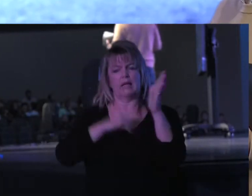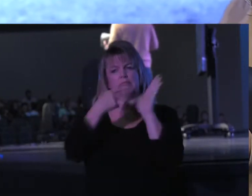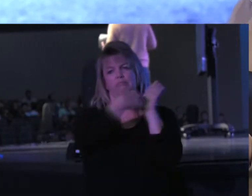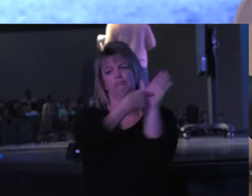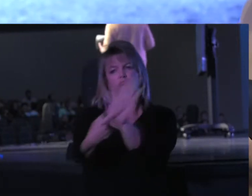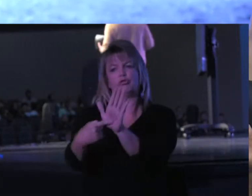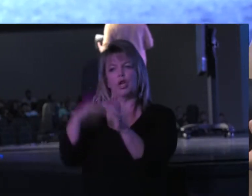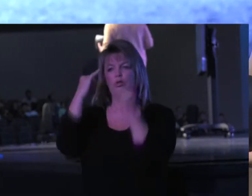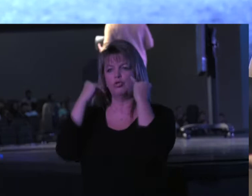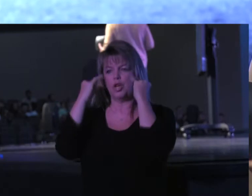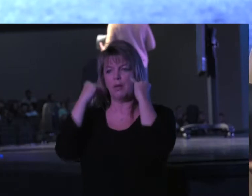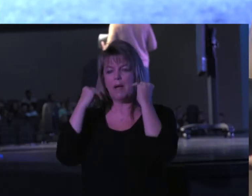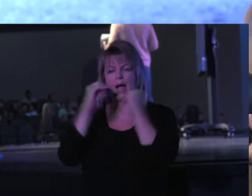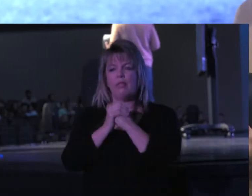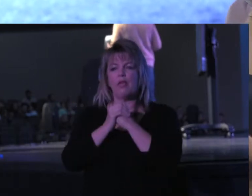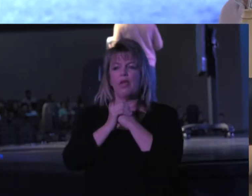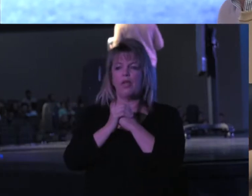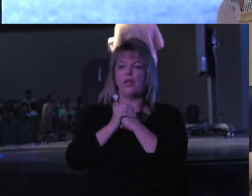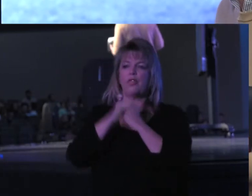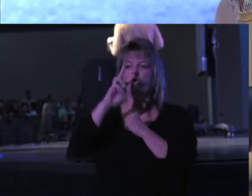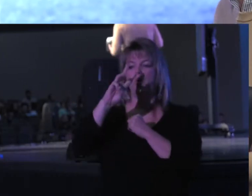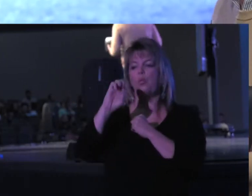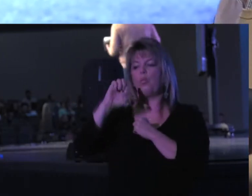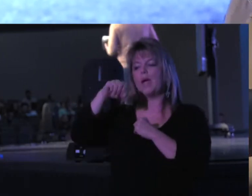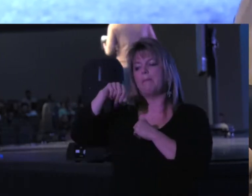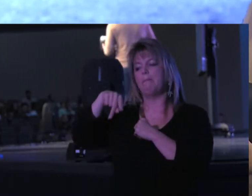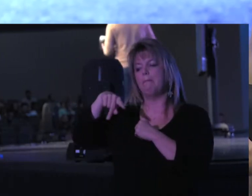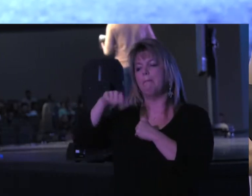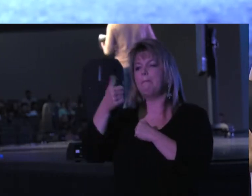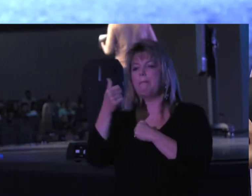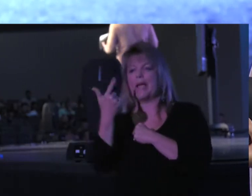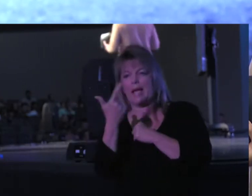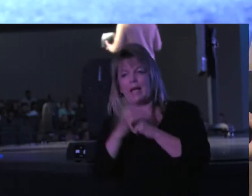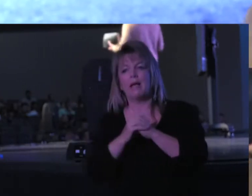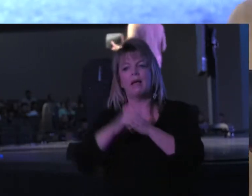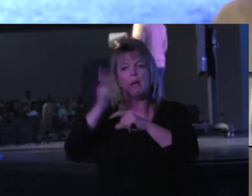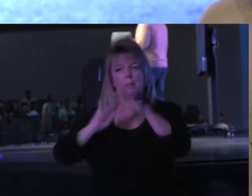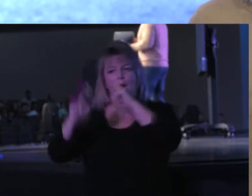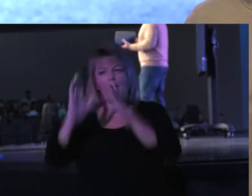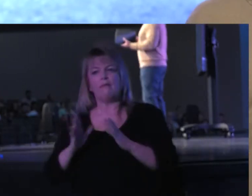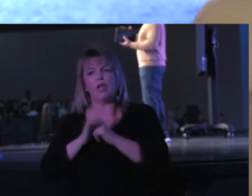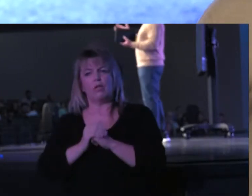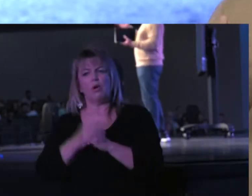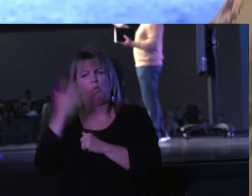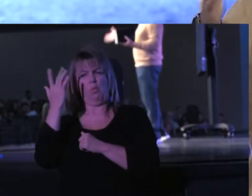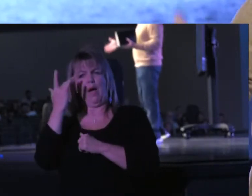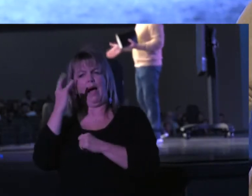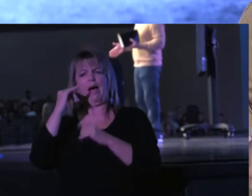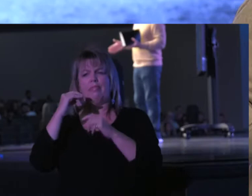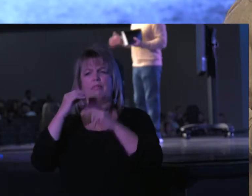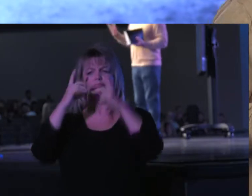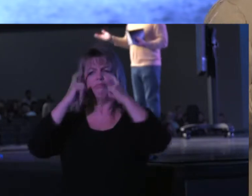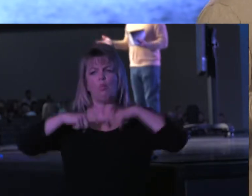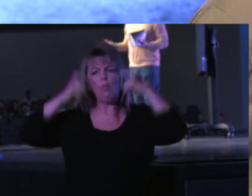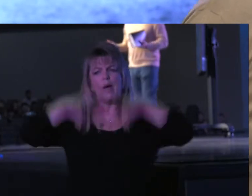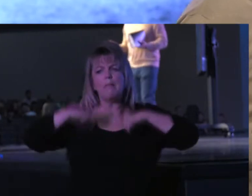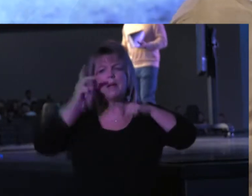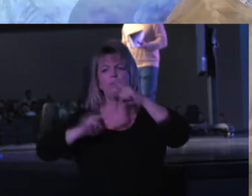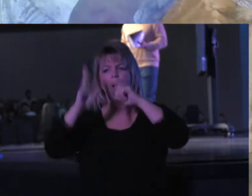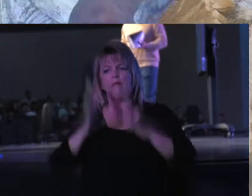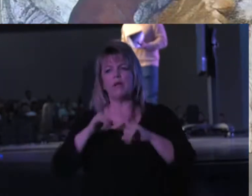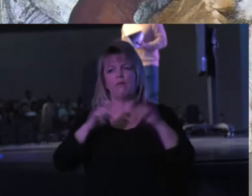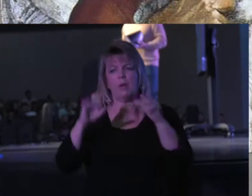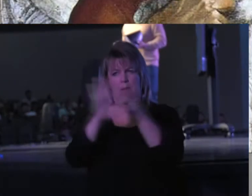depiction of Jeremiah, the weeping prophet. And the reason he gets that title as the weeping prophet is from